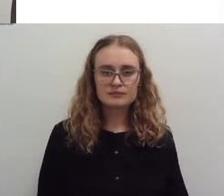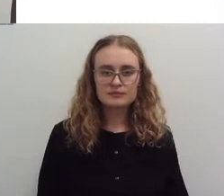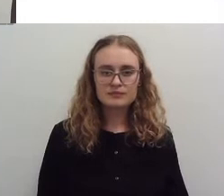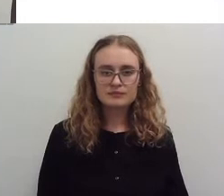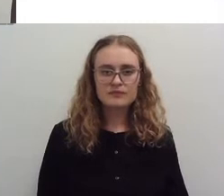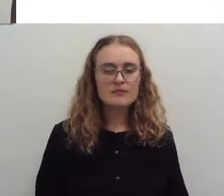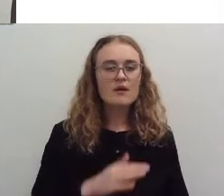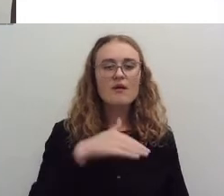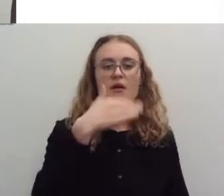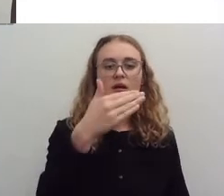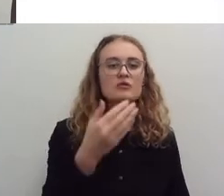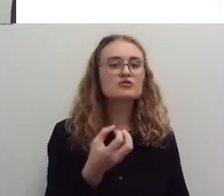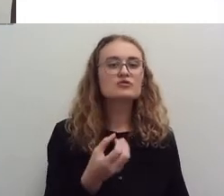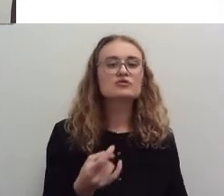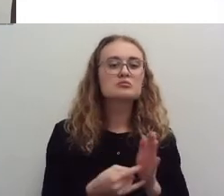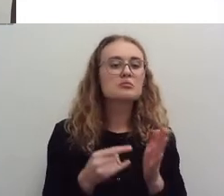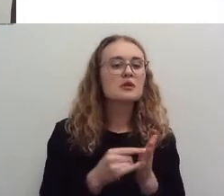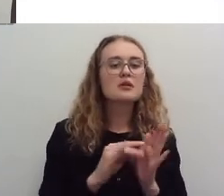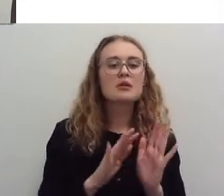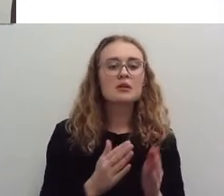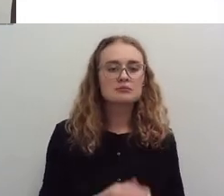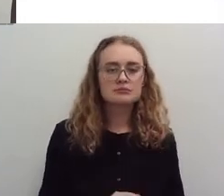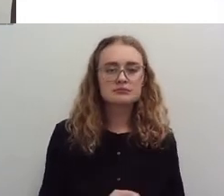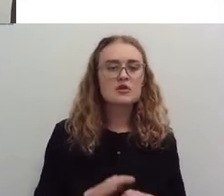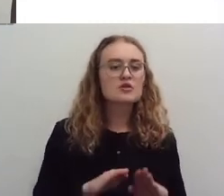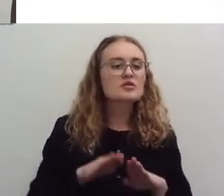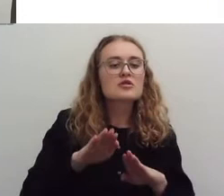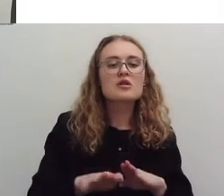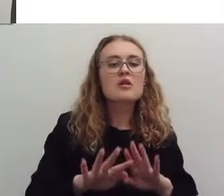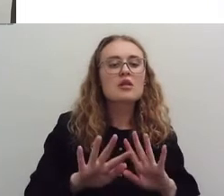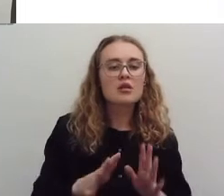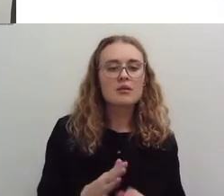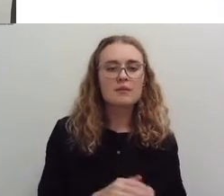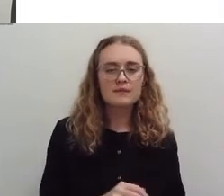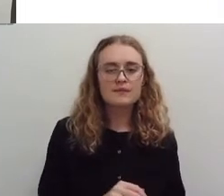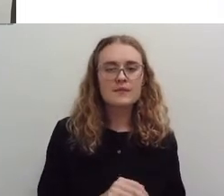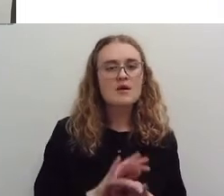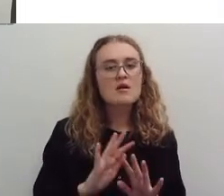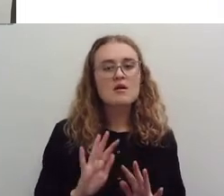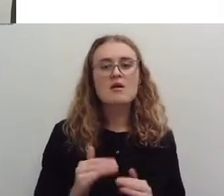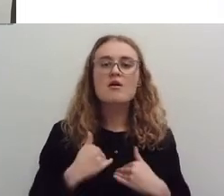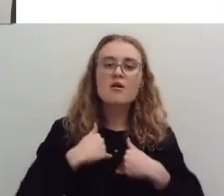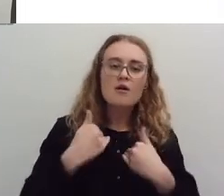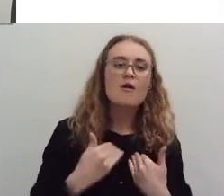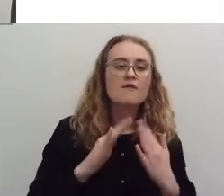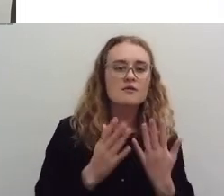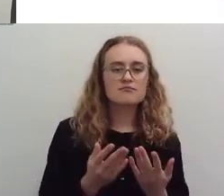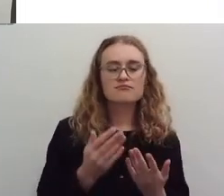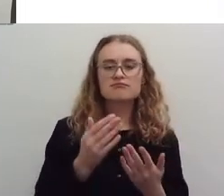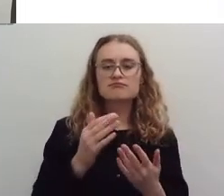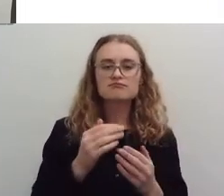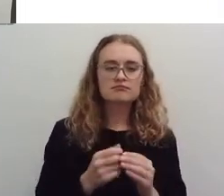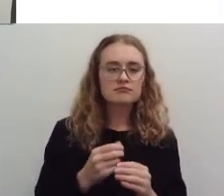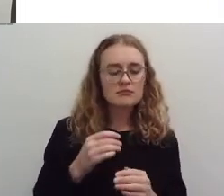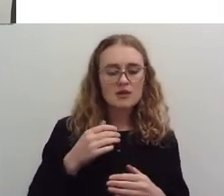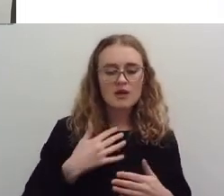emotional development in early life to ensure that all of the children in the Nordic countries receive the best